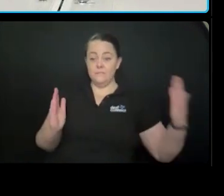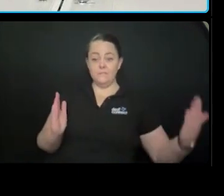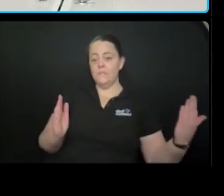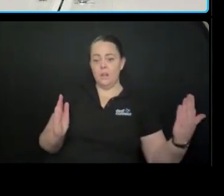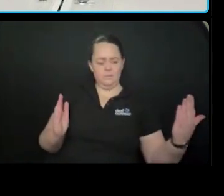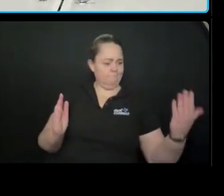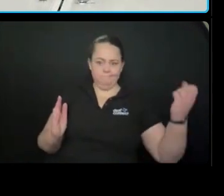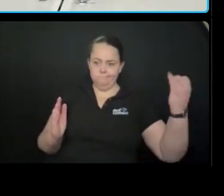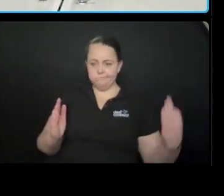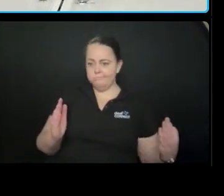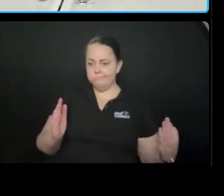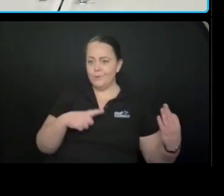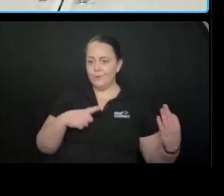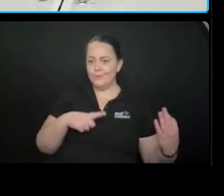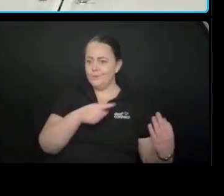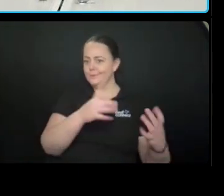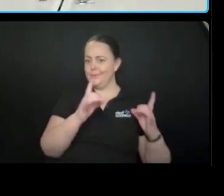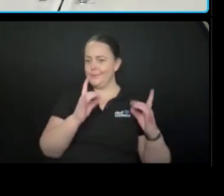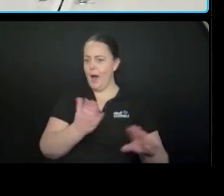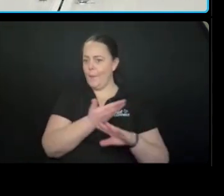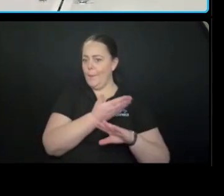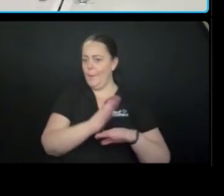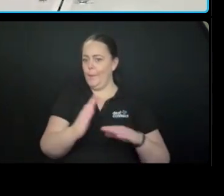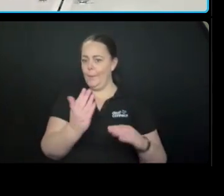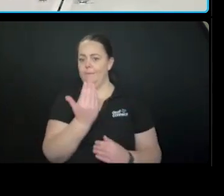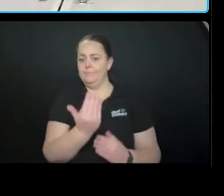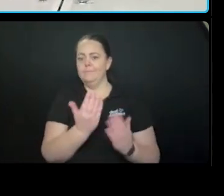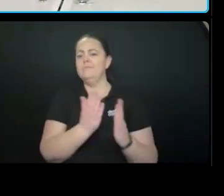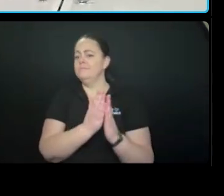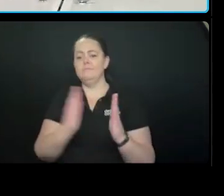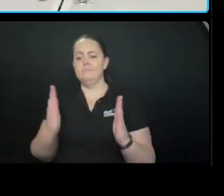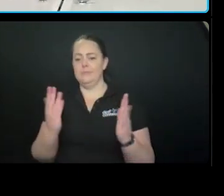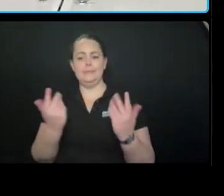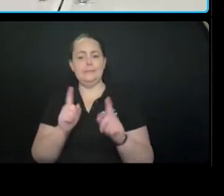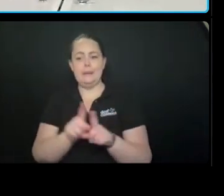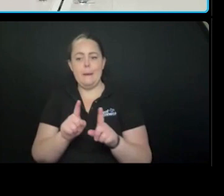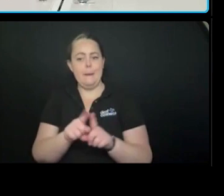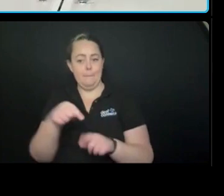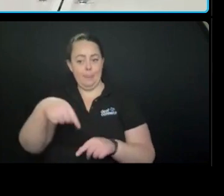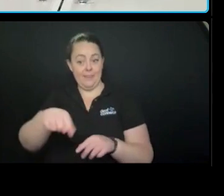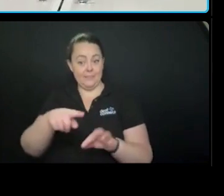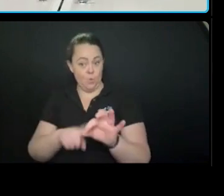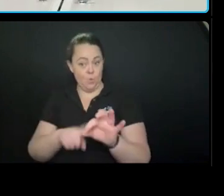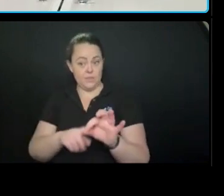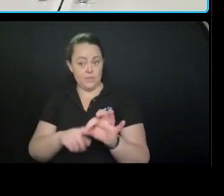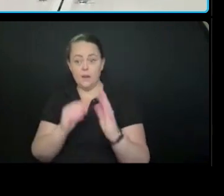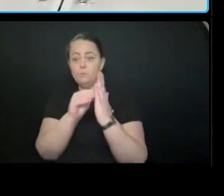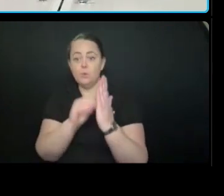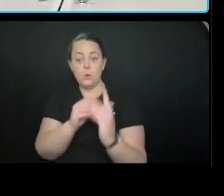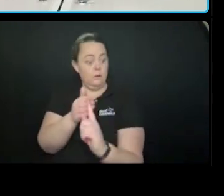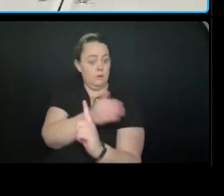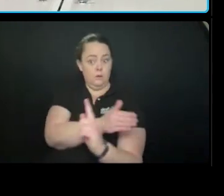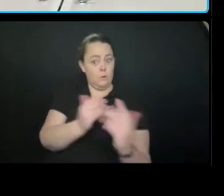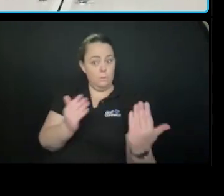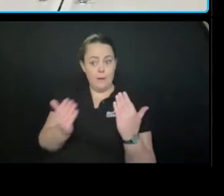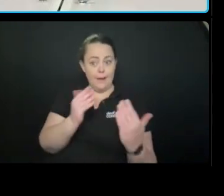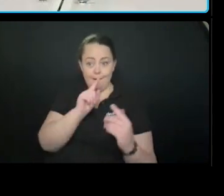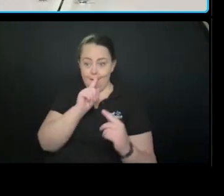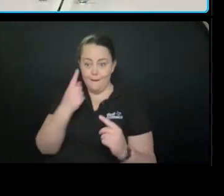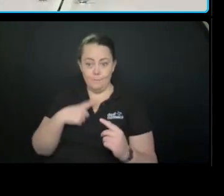requirements in this quarter. Cool. Thank you, Emma. So we might jump to myth number 3 there, which is the